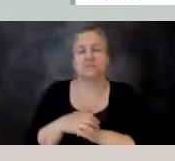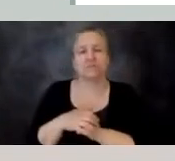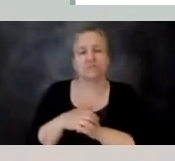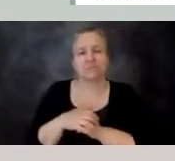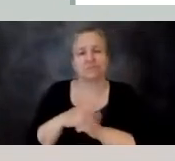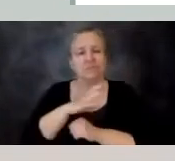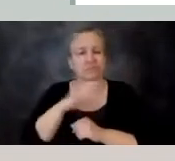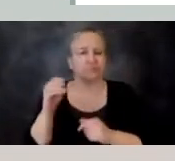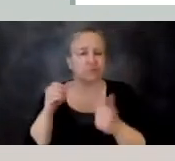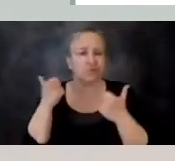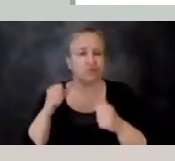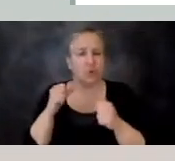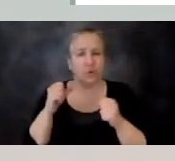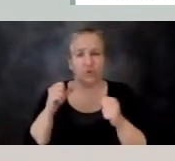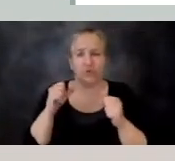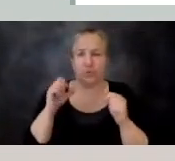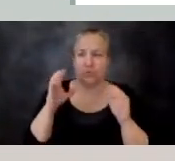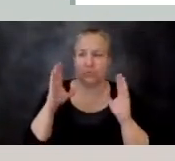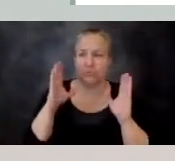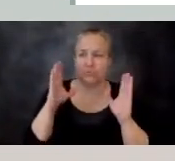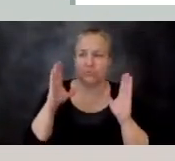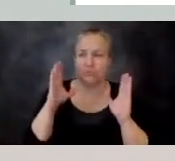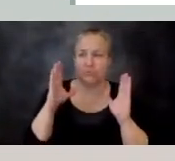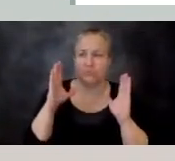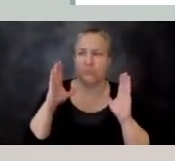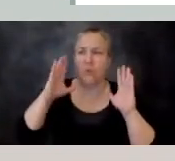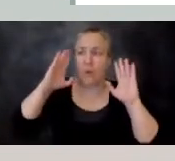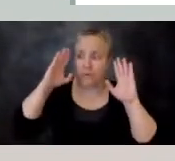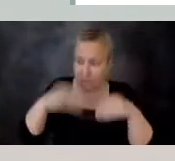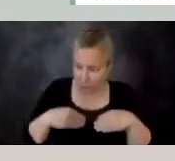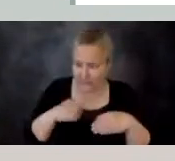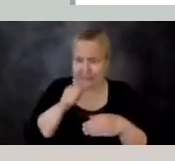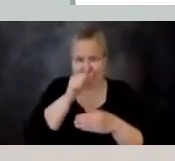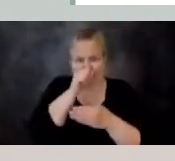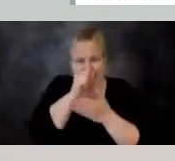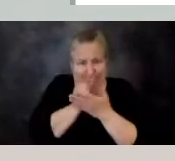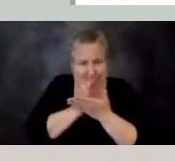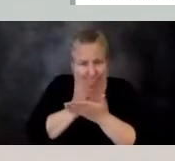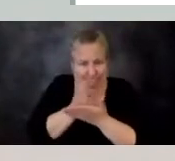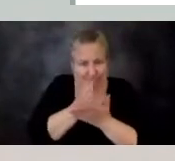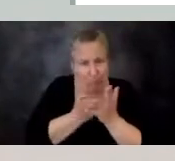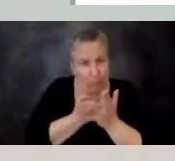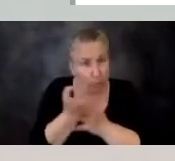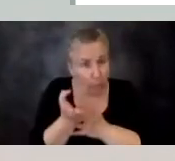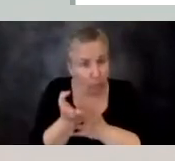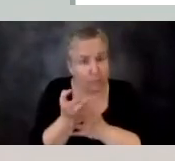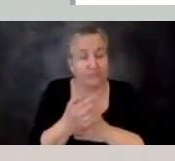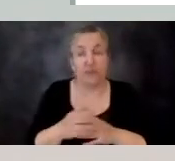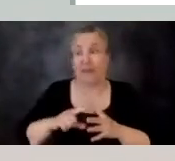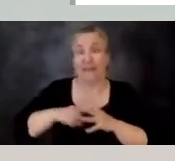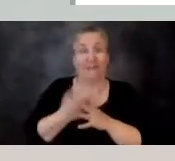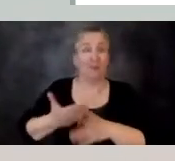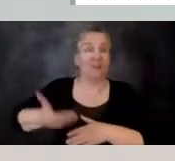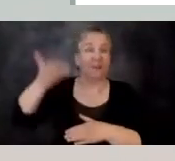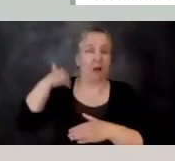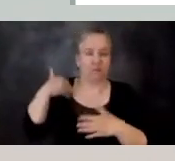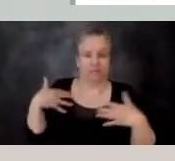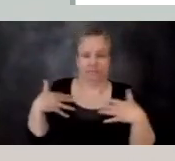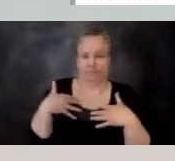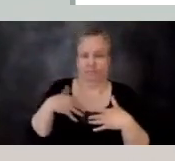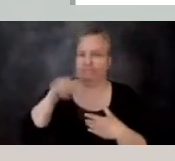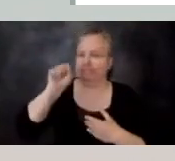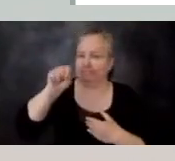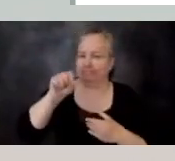and just try to focus on getting through. Um, Scary at first, but I have to